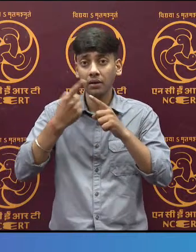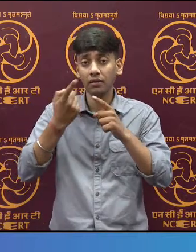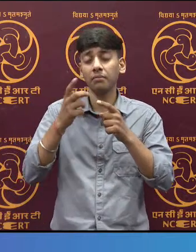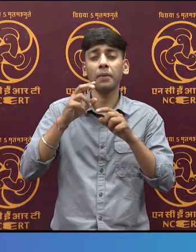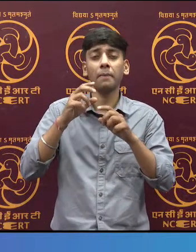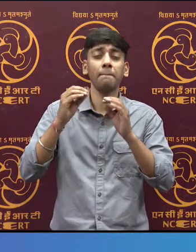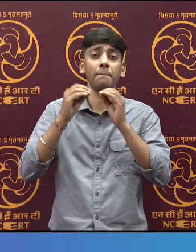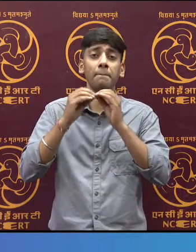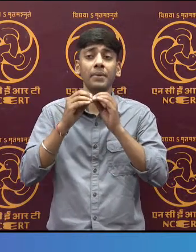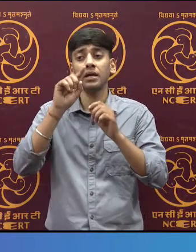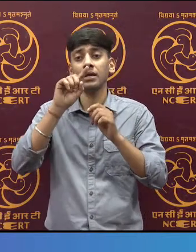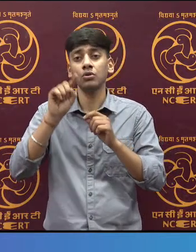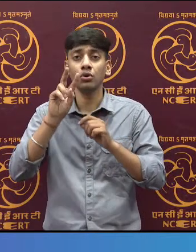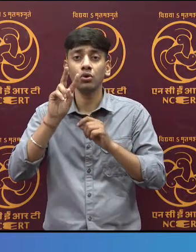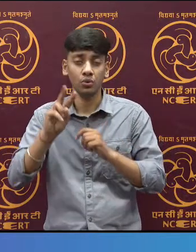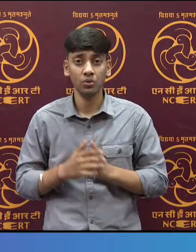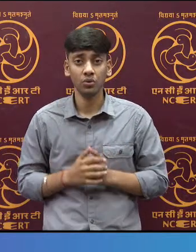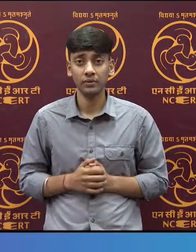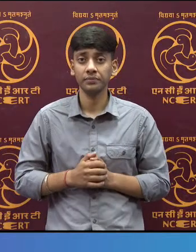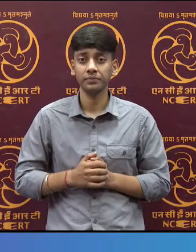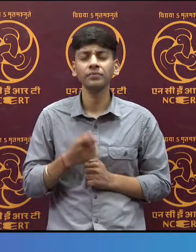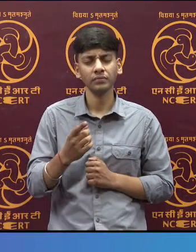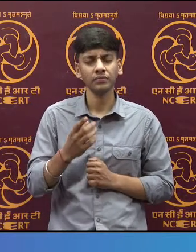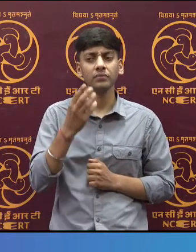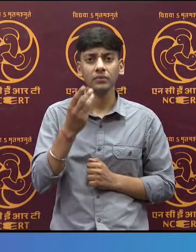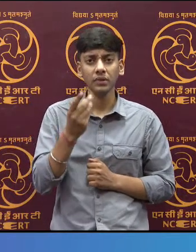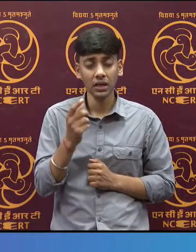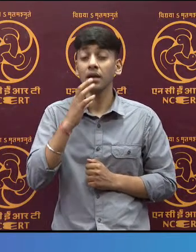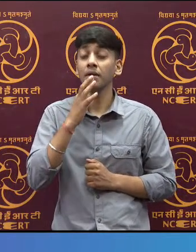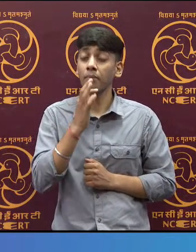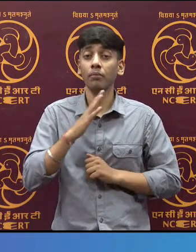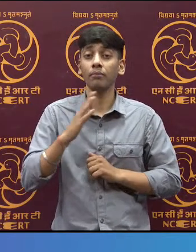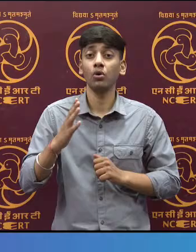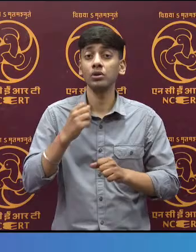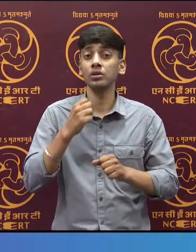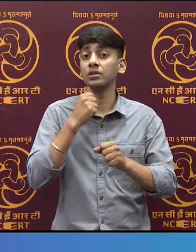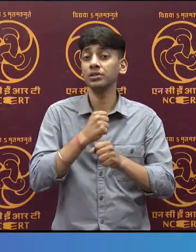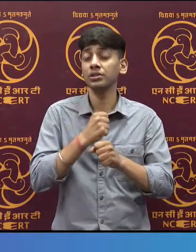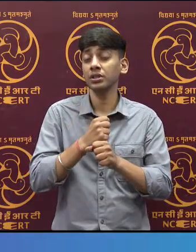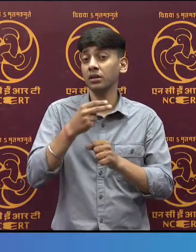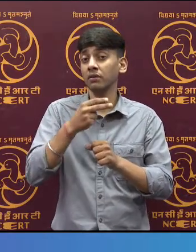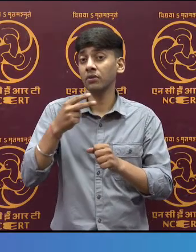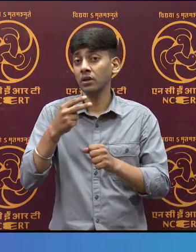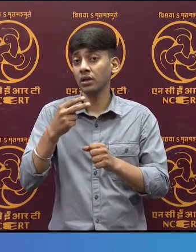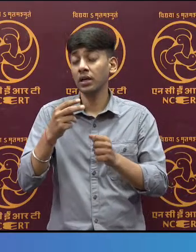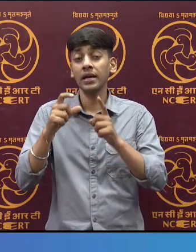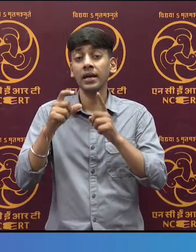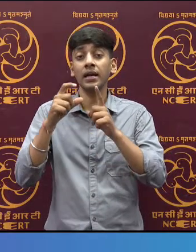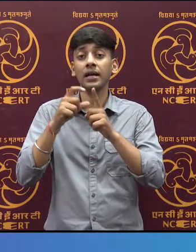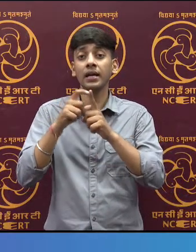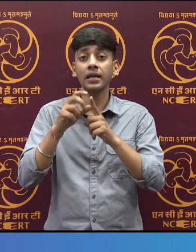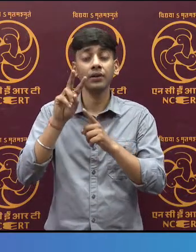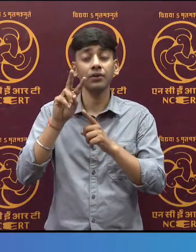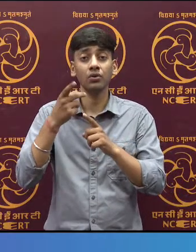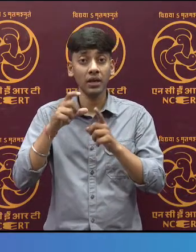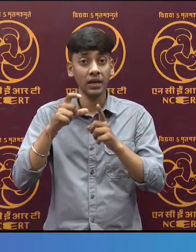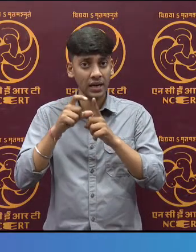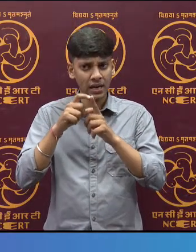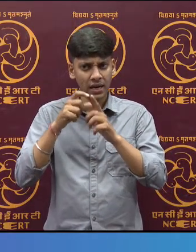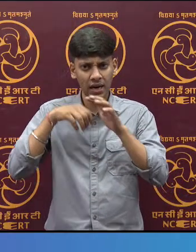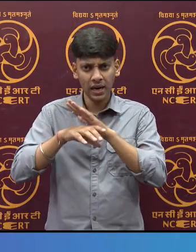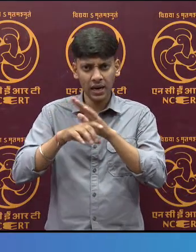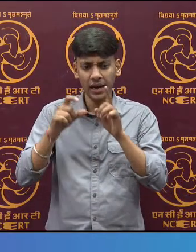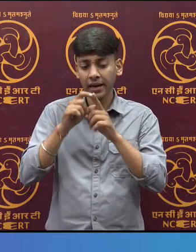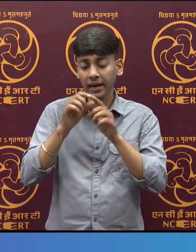square. So, this equation is very, very important. G is equal to g m by d square. Here d is the